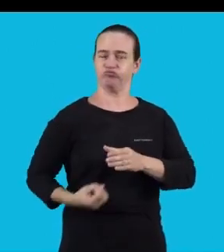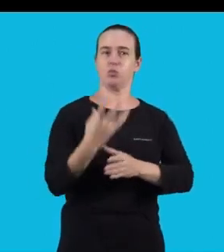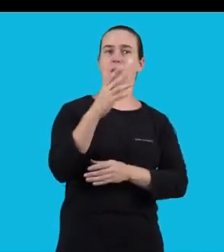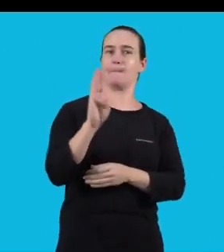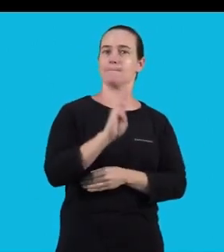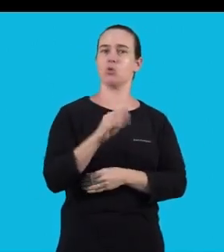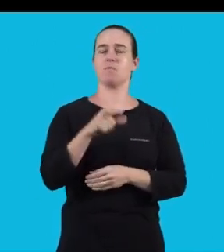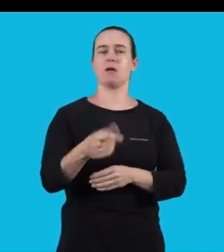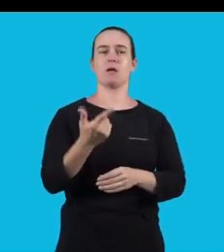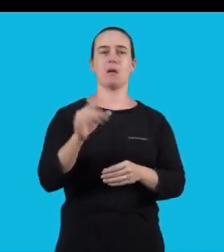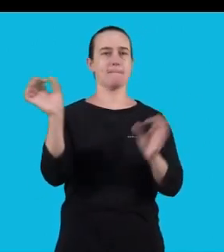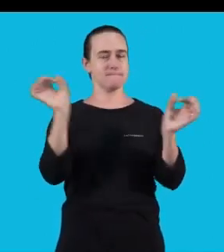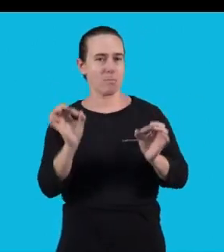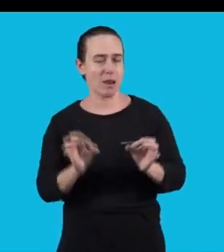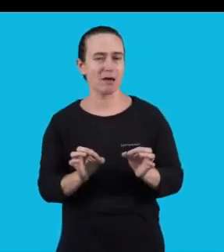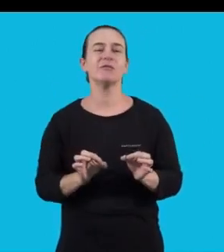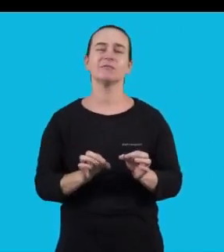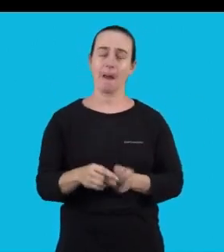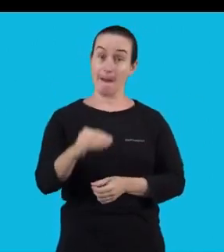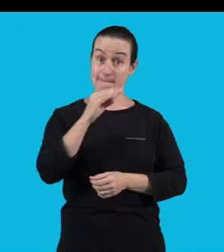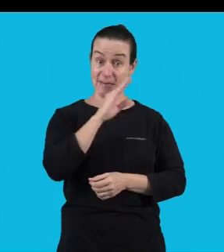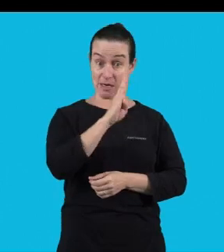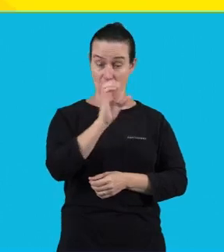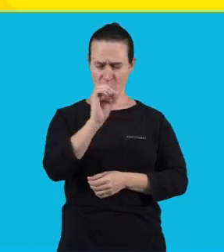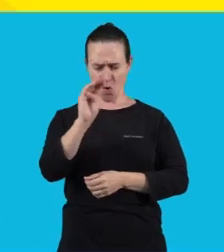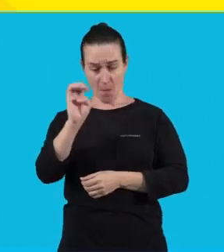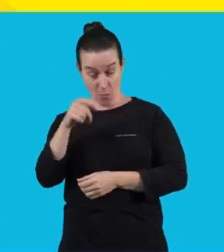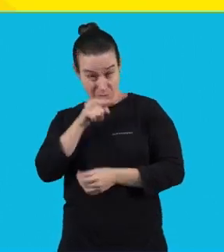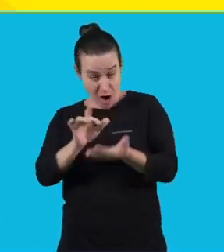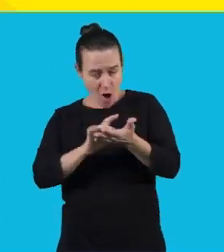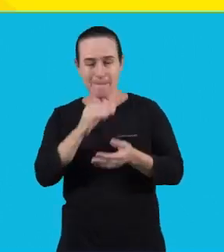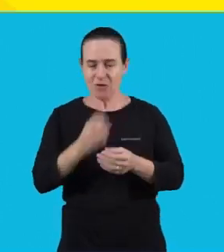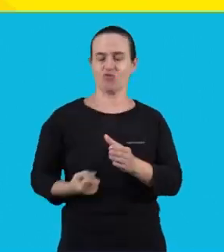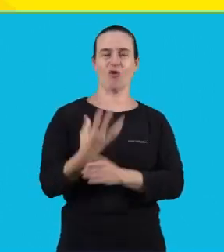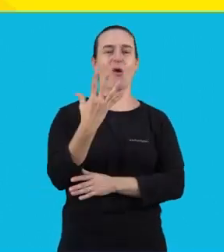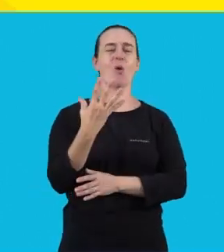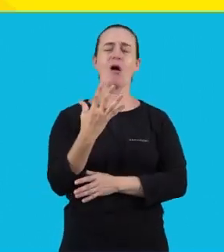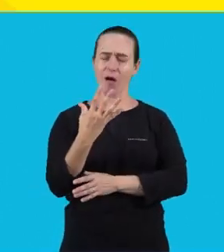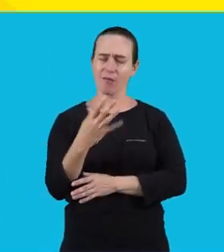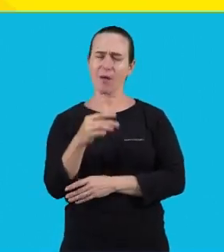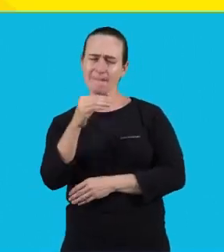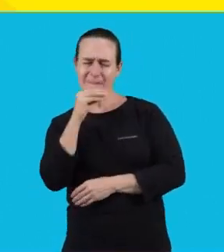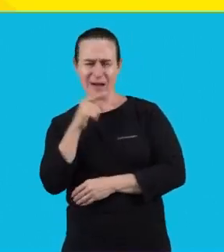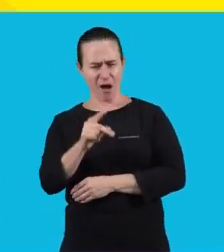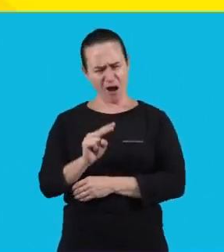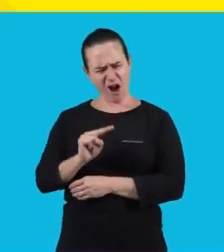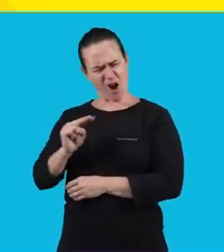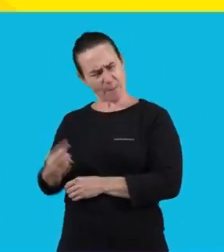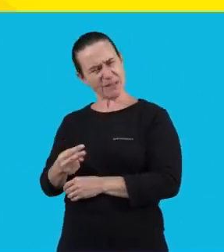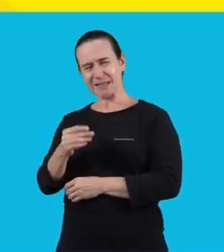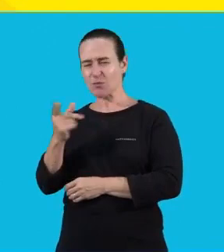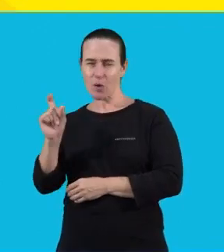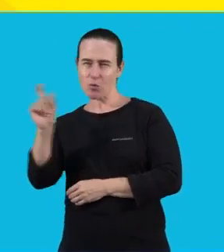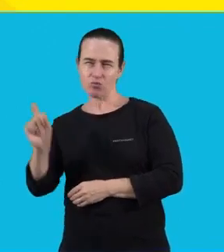in popularity. So immediately I know boomed means to grow, so I try to find an antonym that means